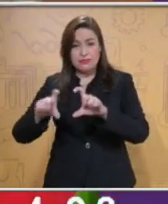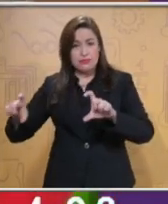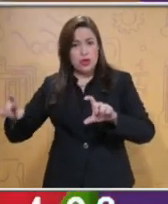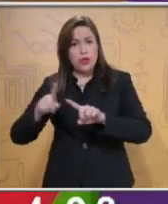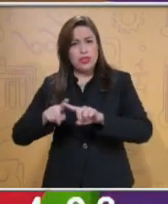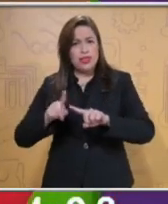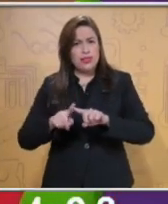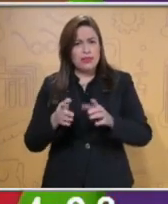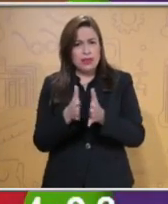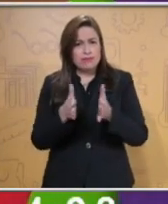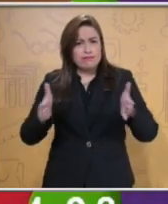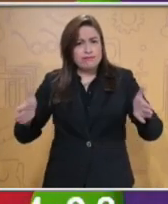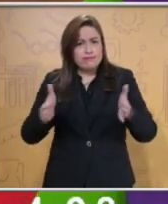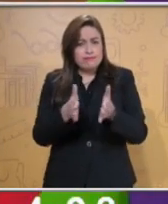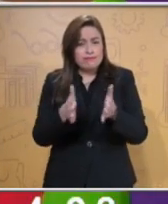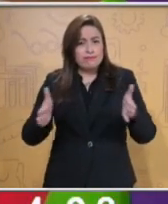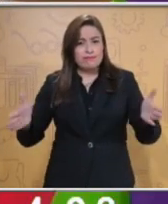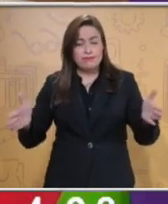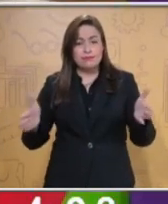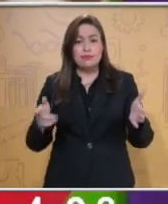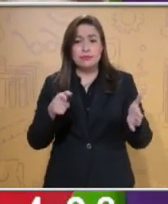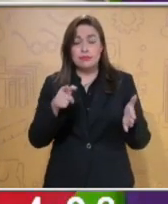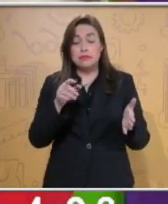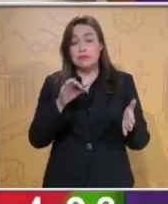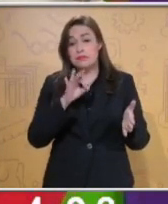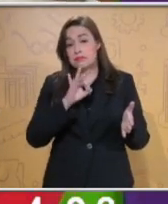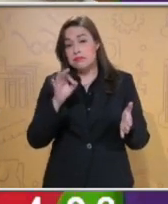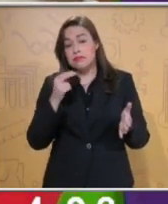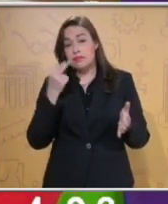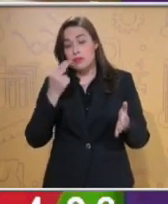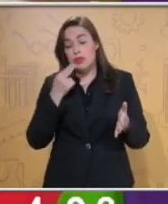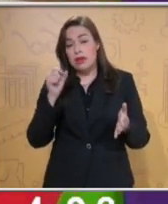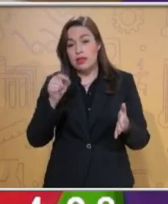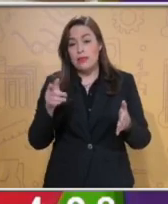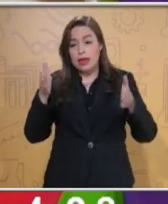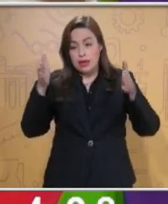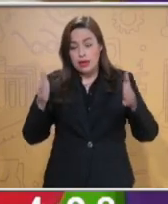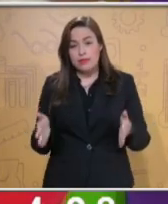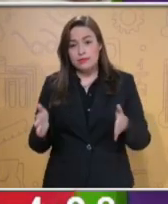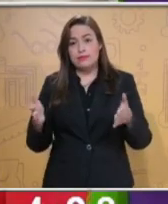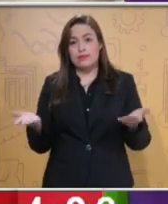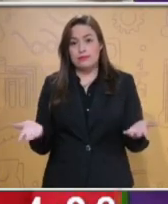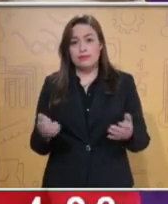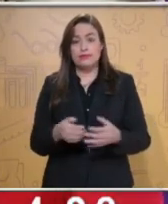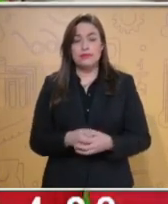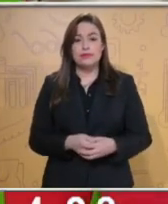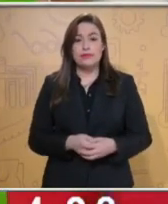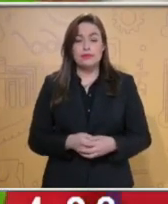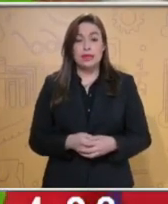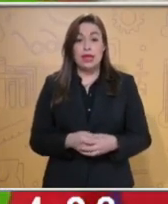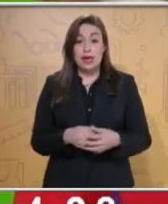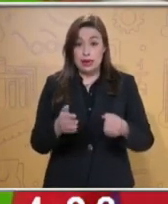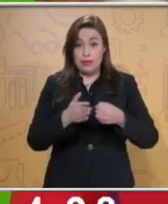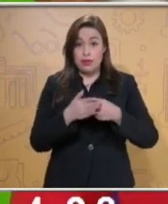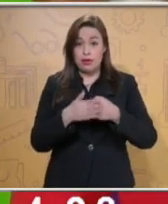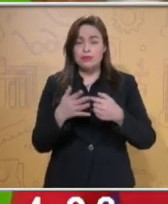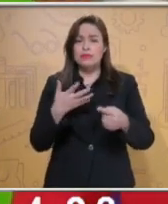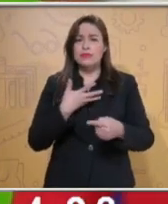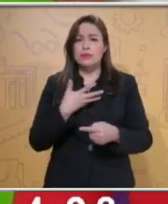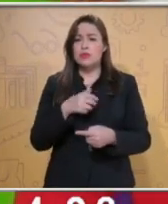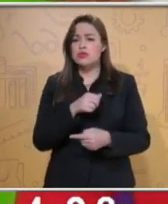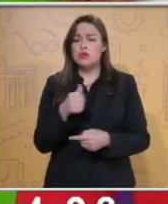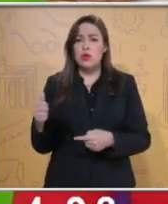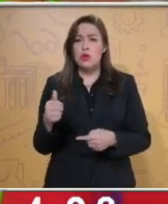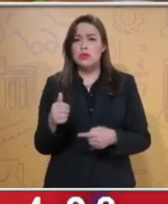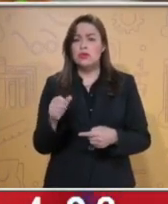different sizes, excuse me, and all are using striped lines, obviously. In the next one, we have another model